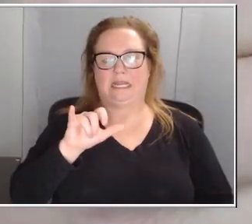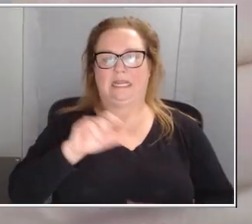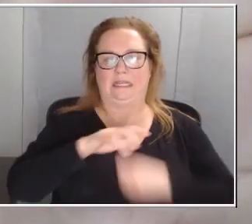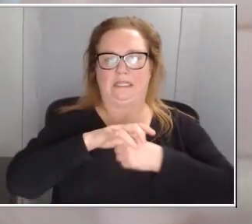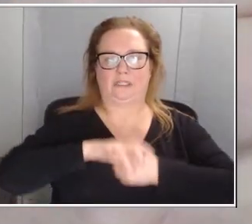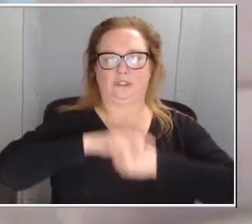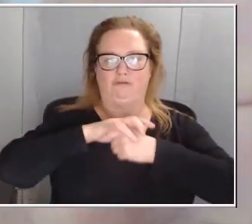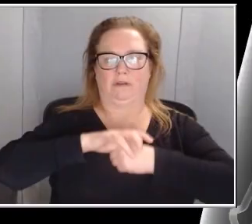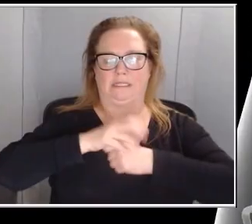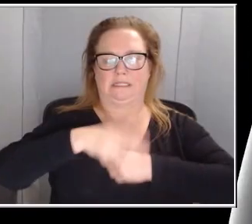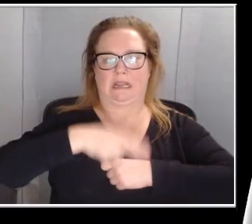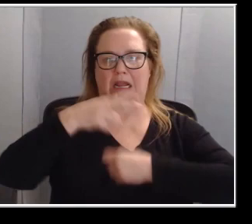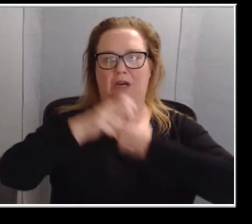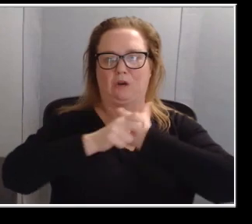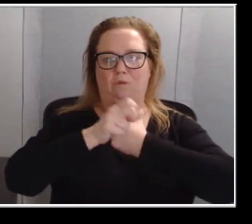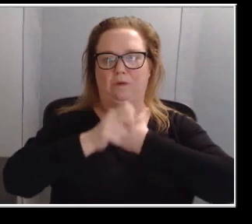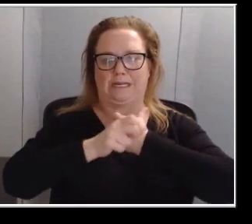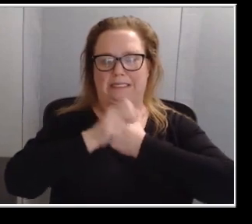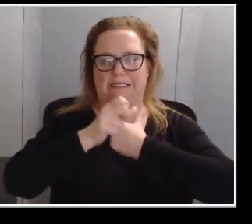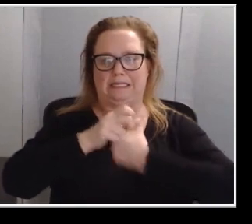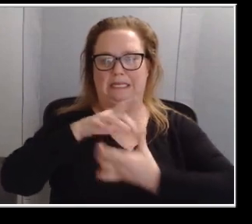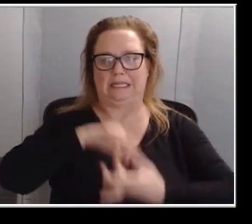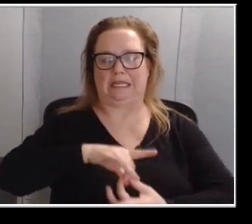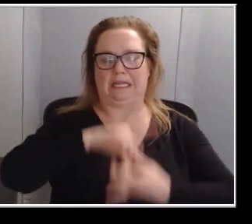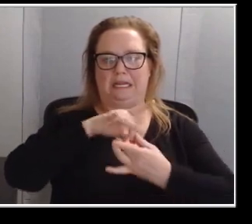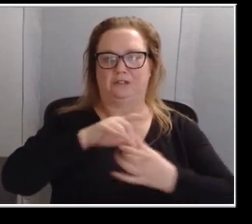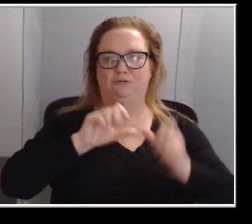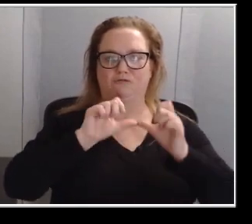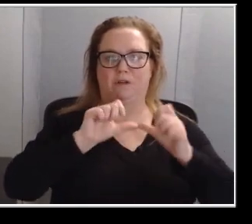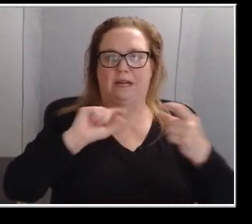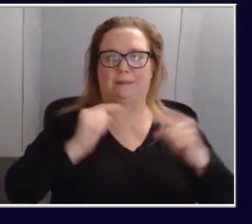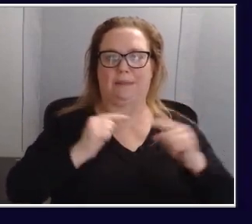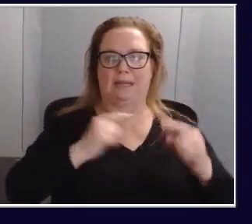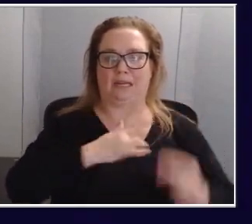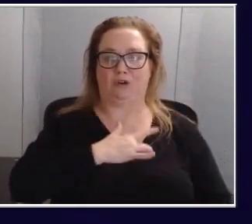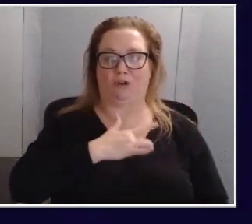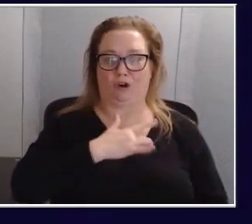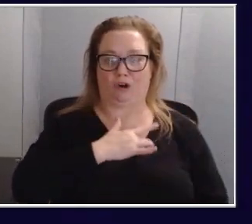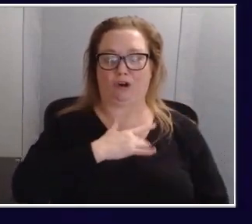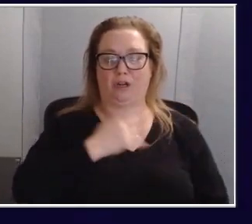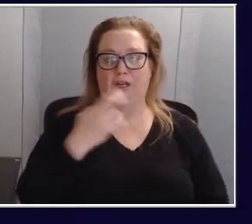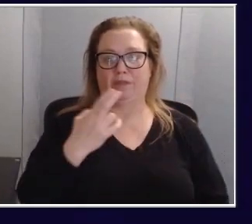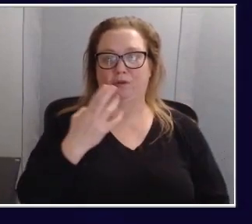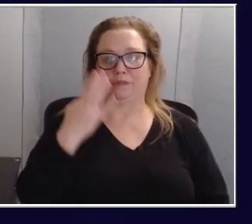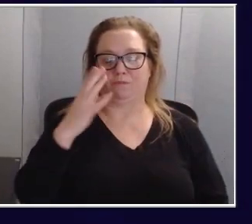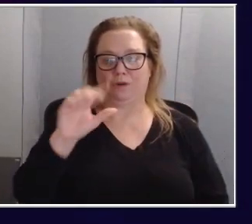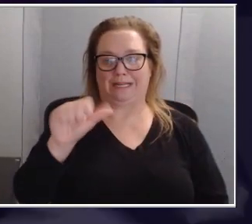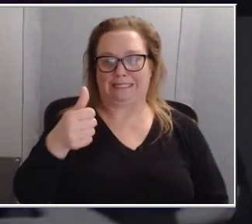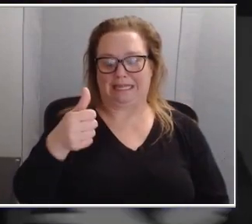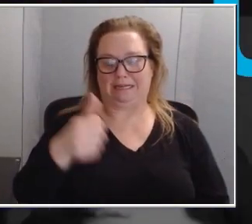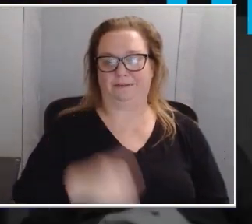even higher risk. The connection between chronic pain and your heart, Thursday morning at 10 a.m.